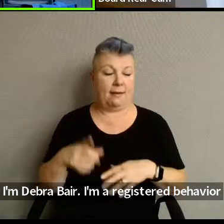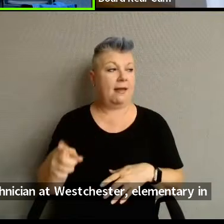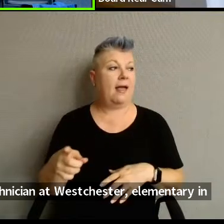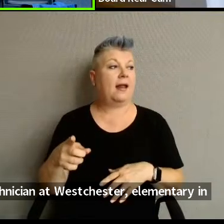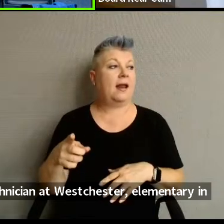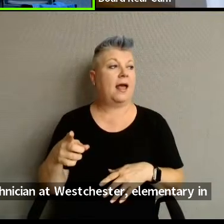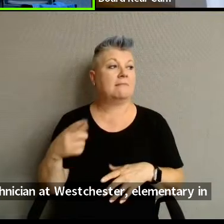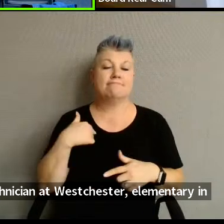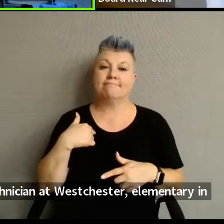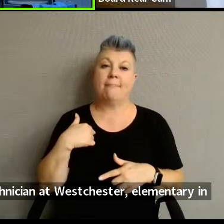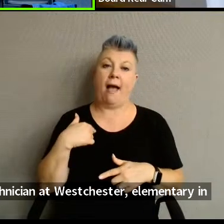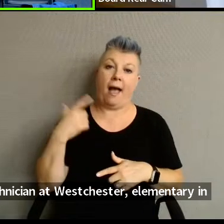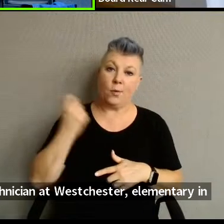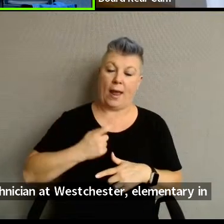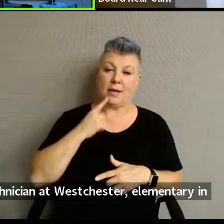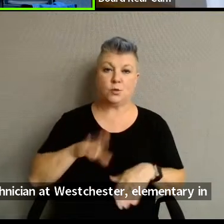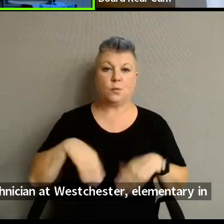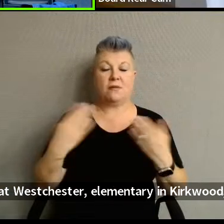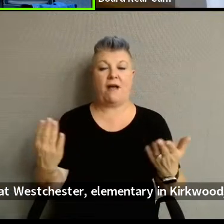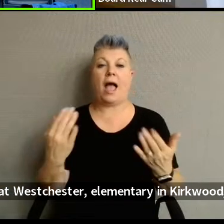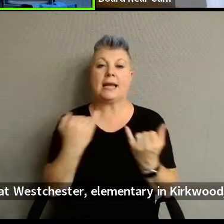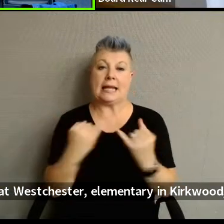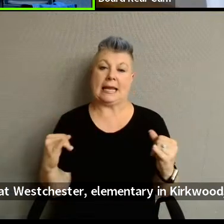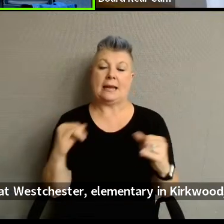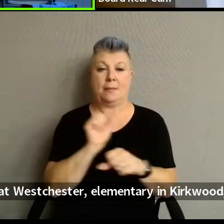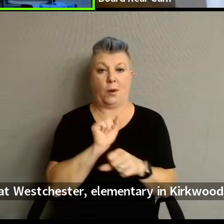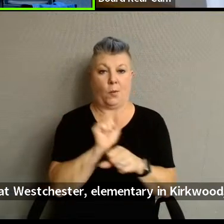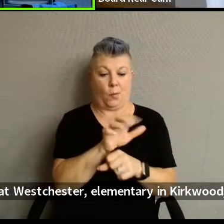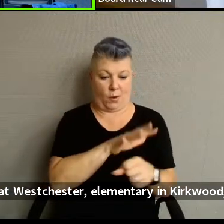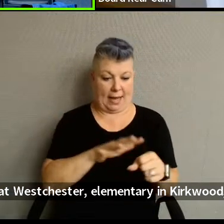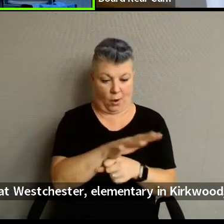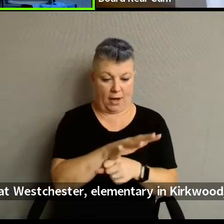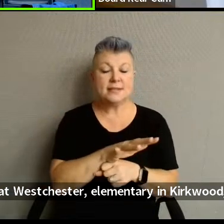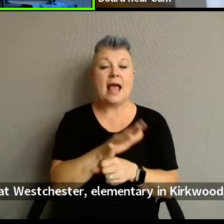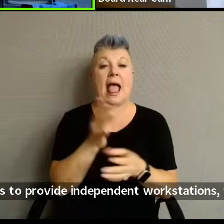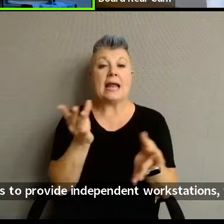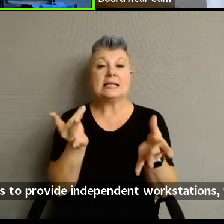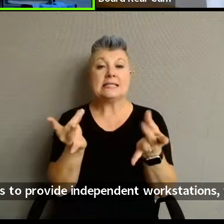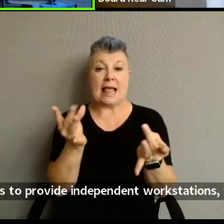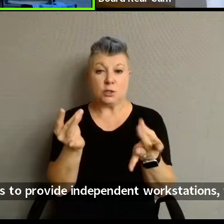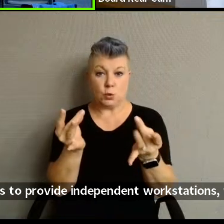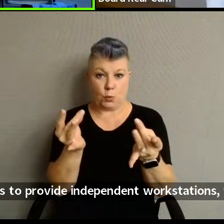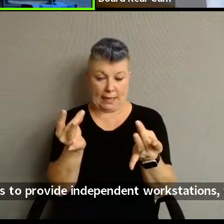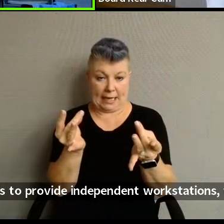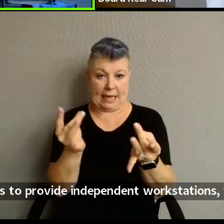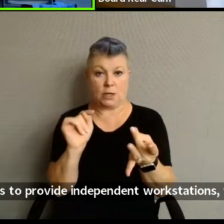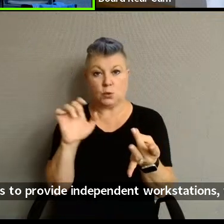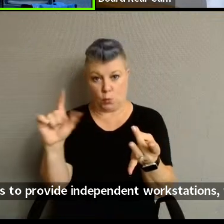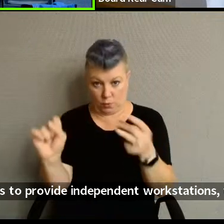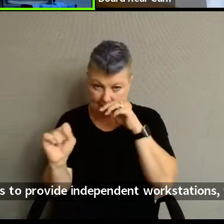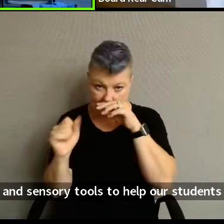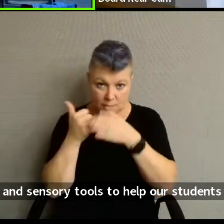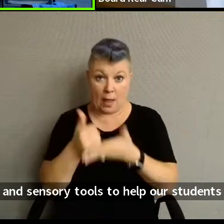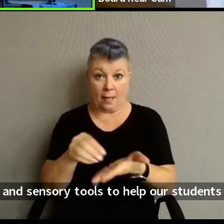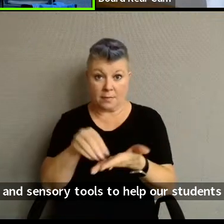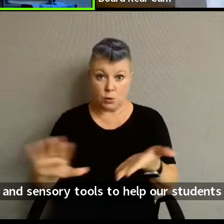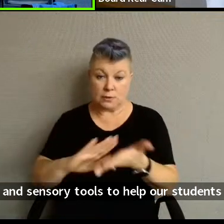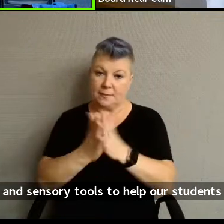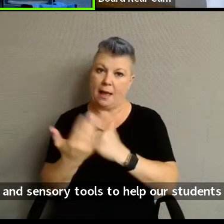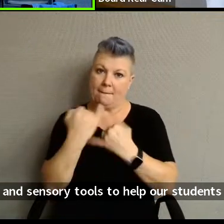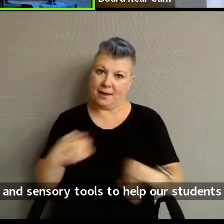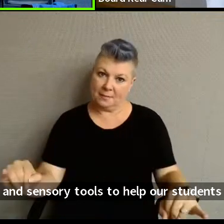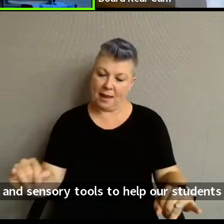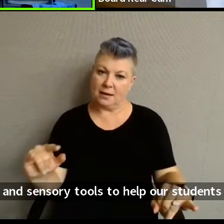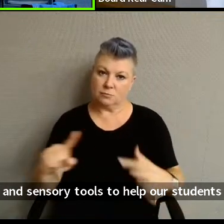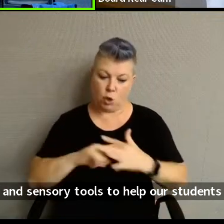provide independent workstations, task boxes, and sensory tools to help our students become independent even at a very young age. We work